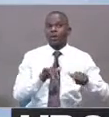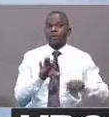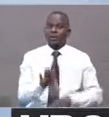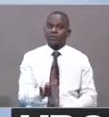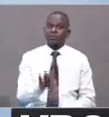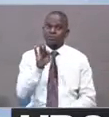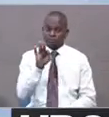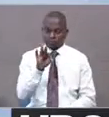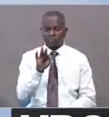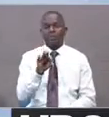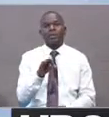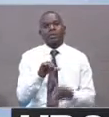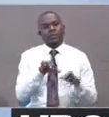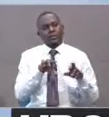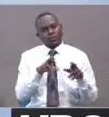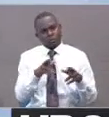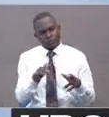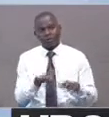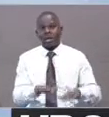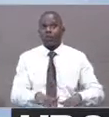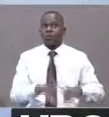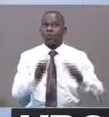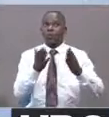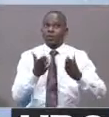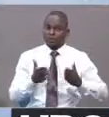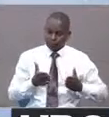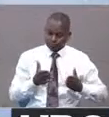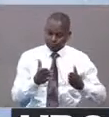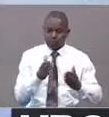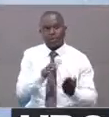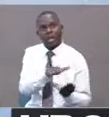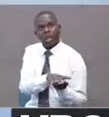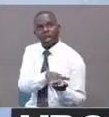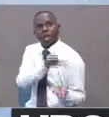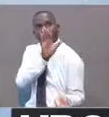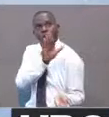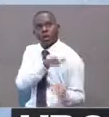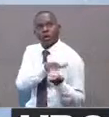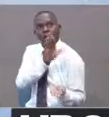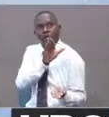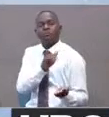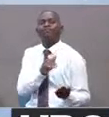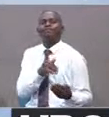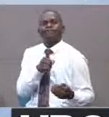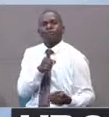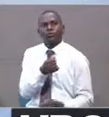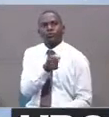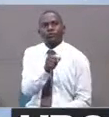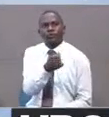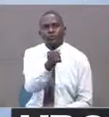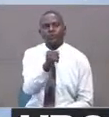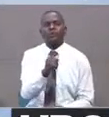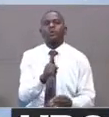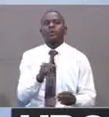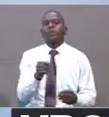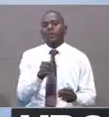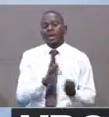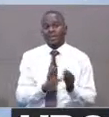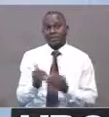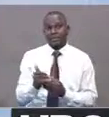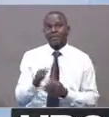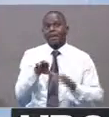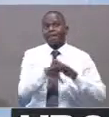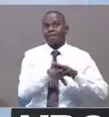choose between risking to the flooded roads that harbor crocodiles and trekking long distances to access basic needs from